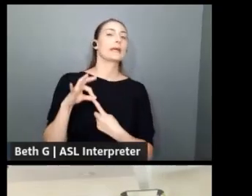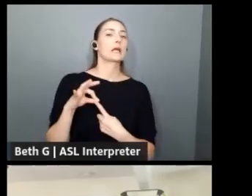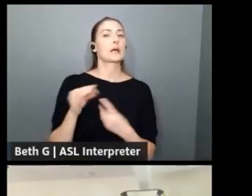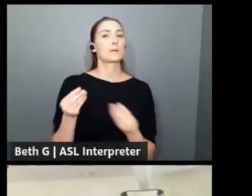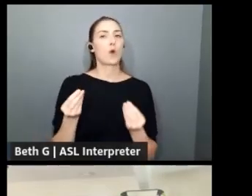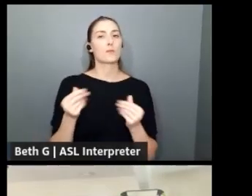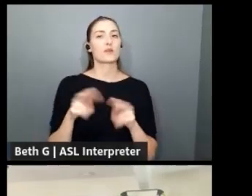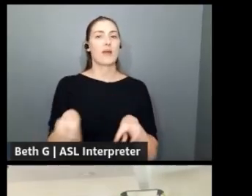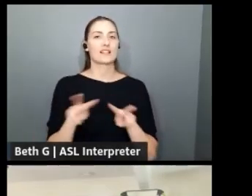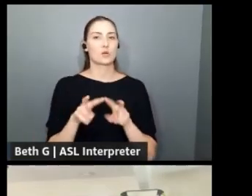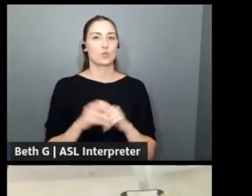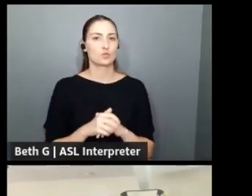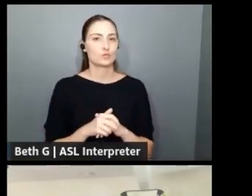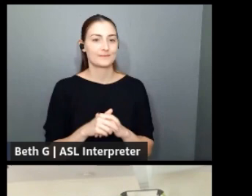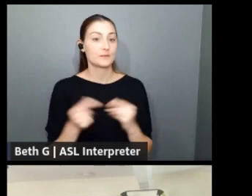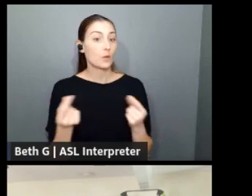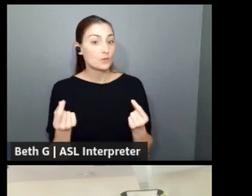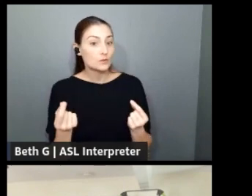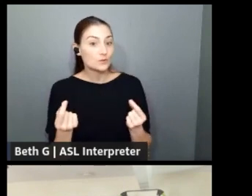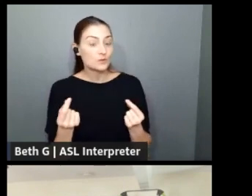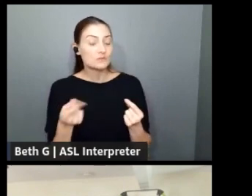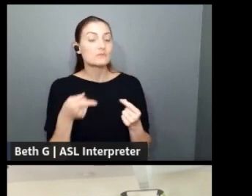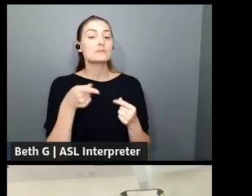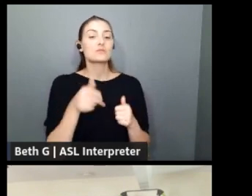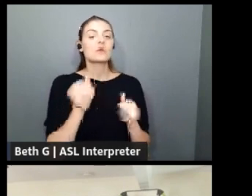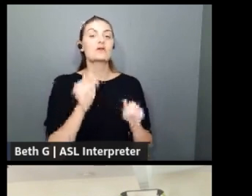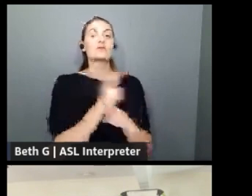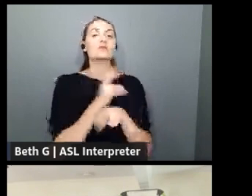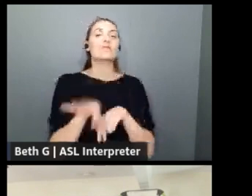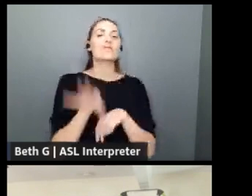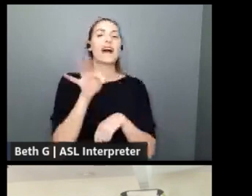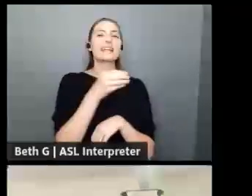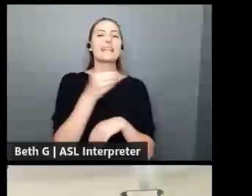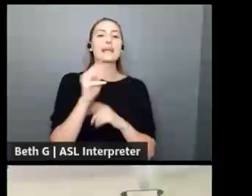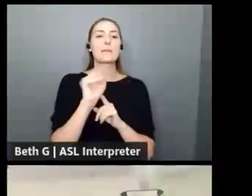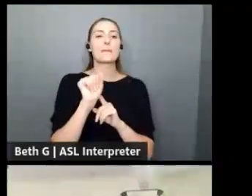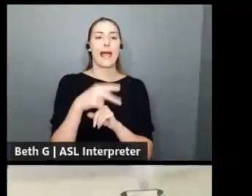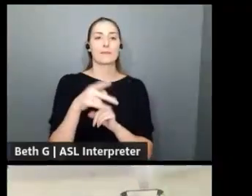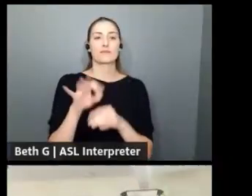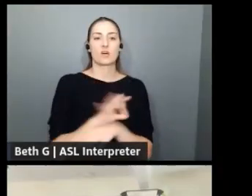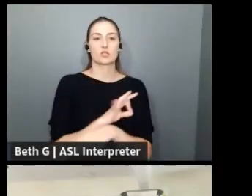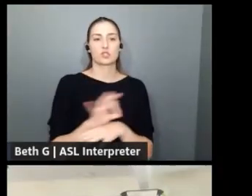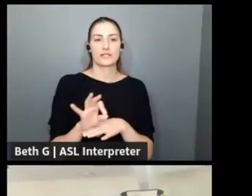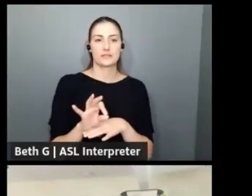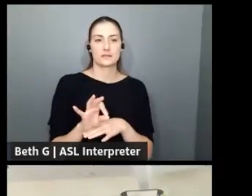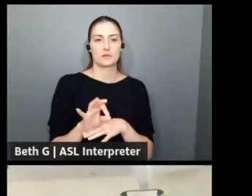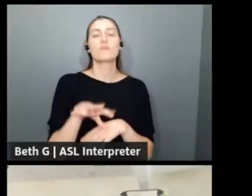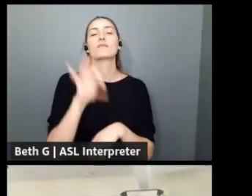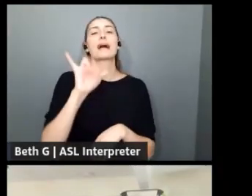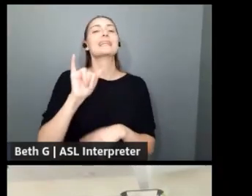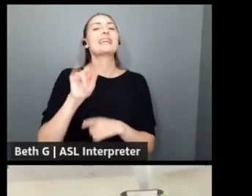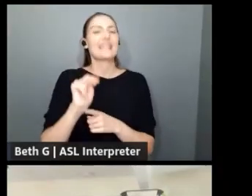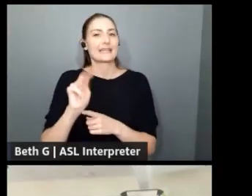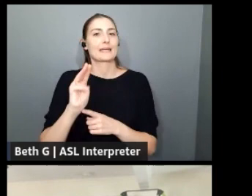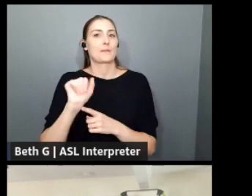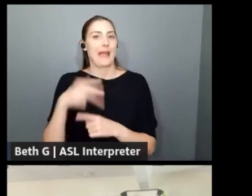do that by leveraging the find and map intrinsic function. So let's look at an example with that.